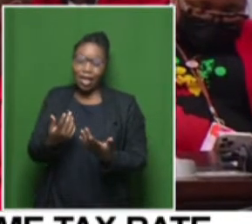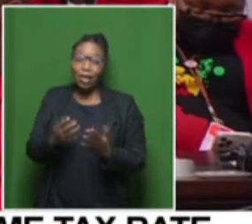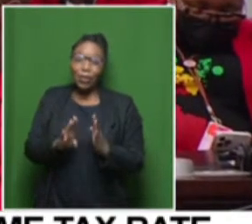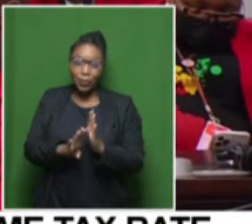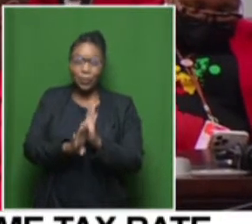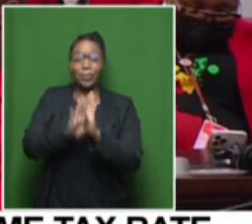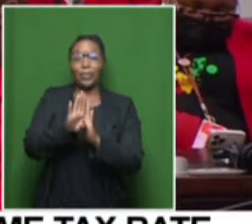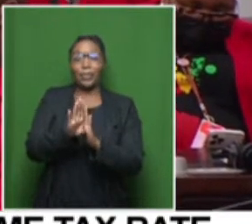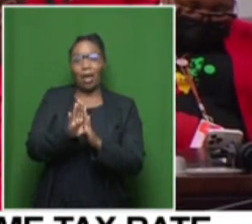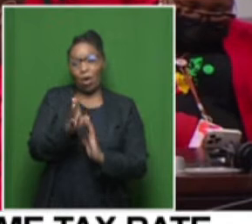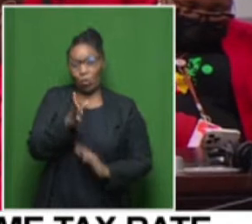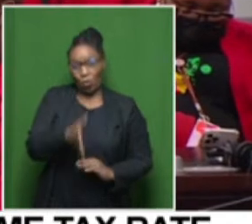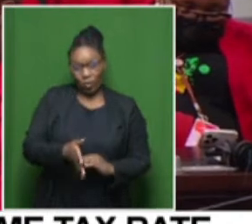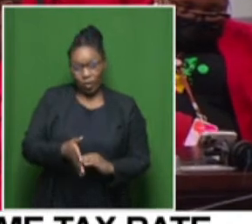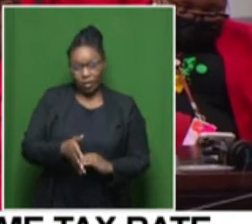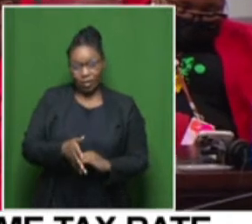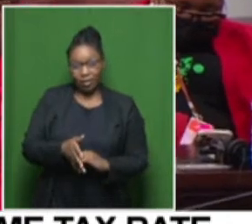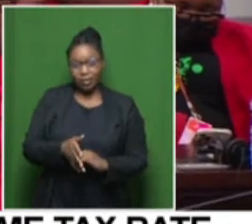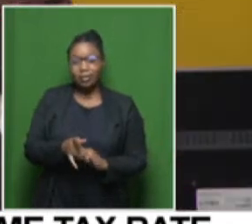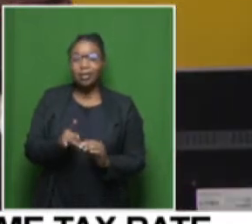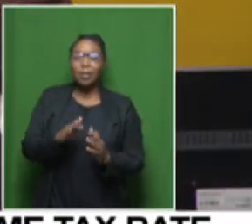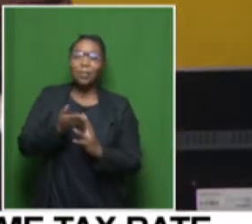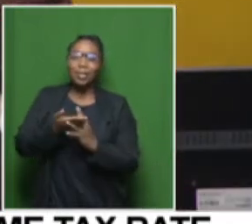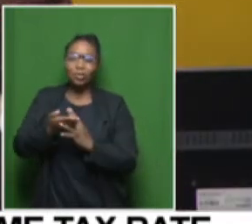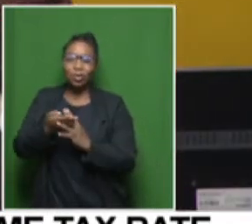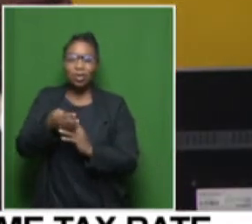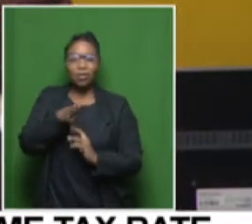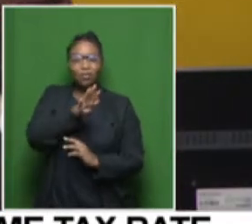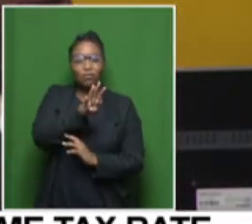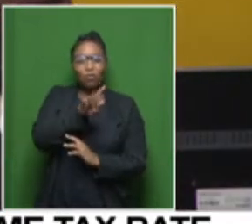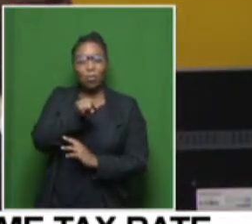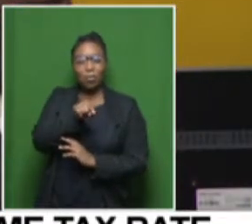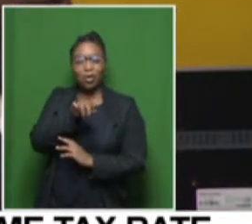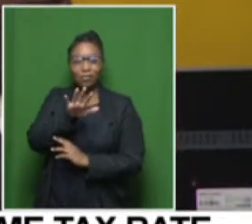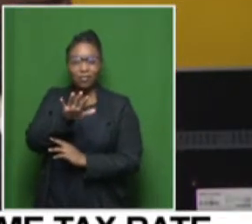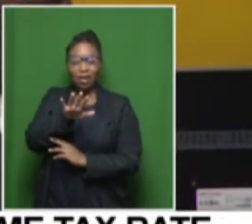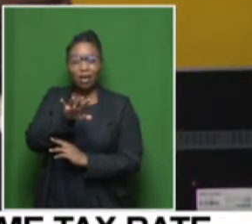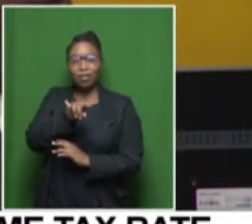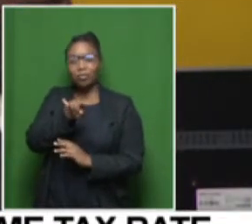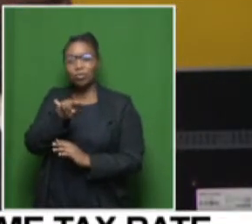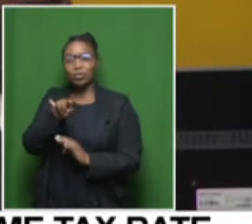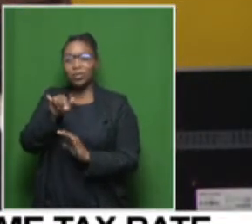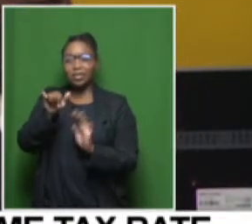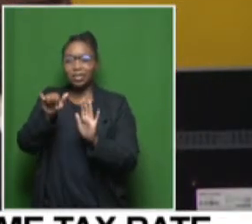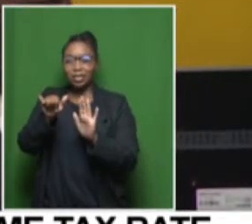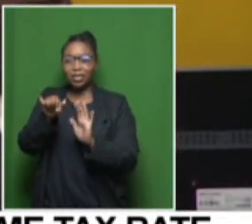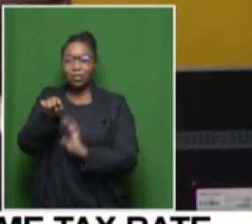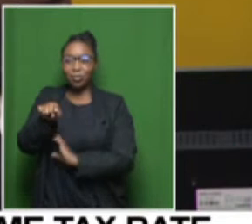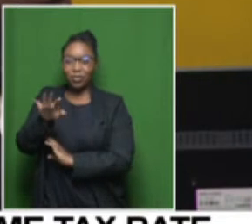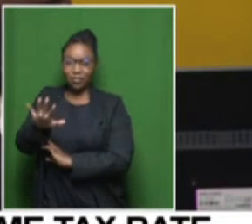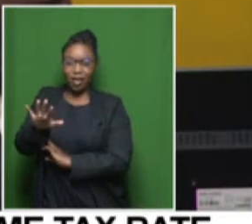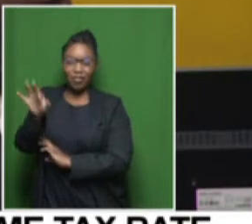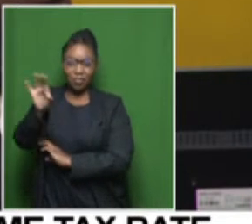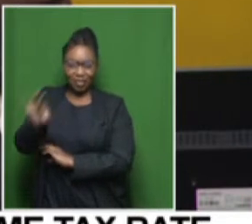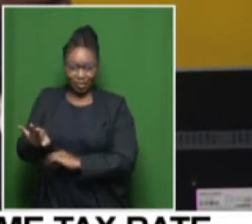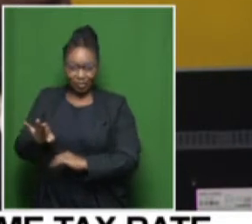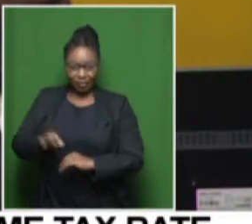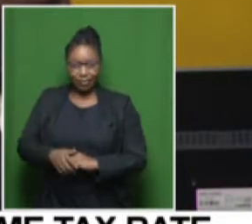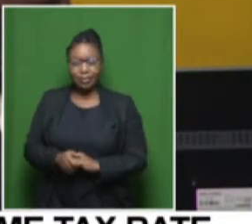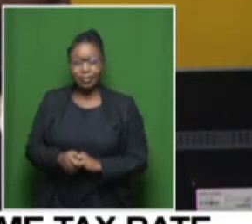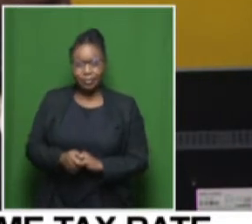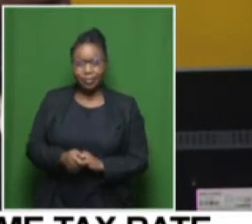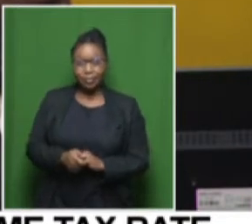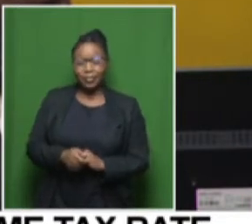increase by between 4.5 and 6%. The increase